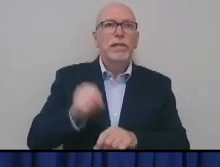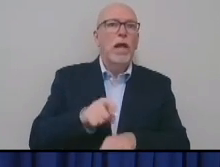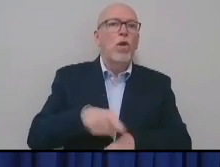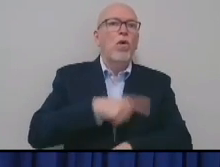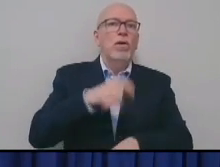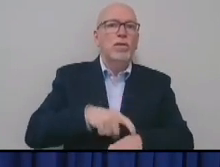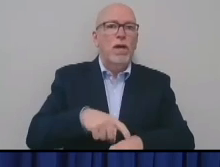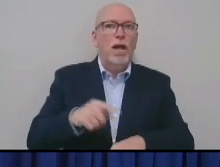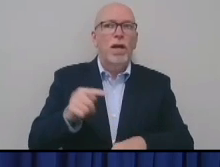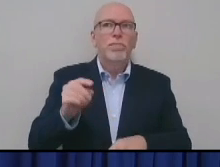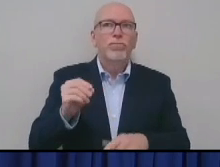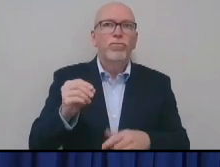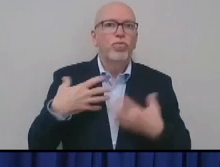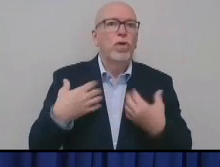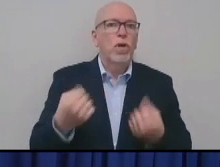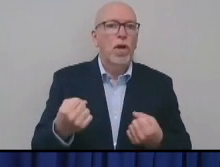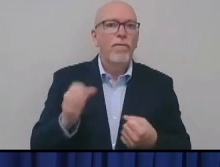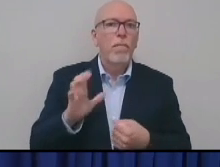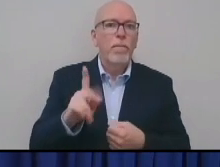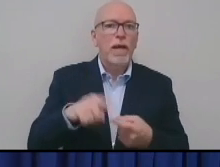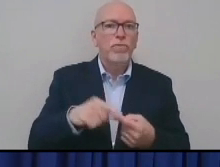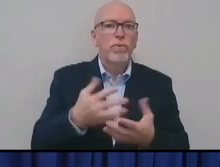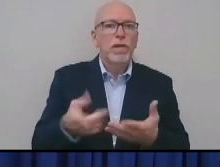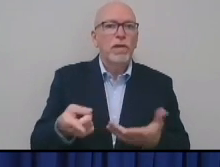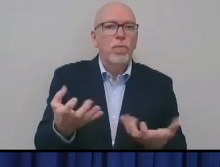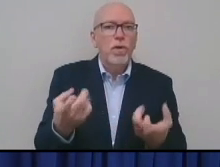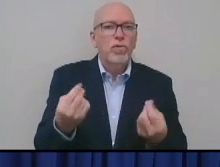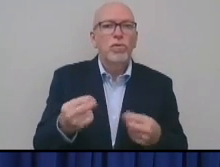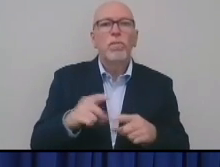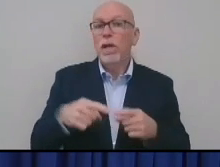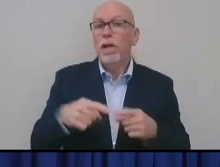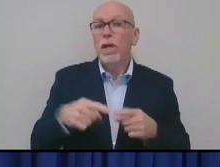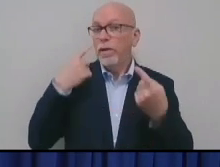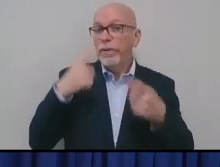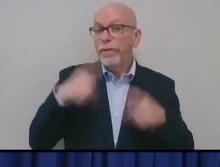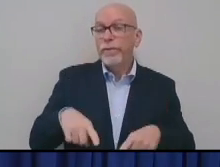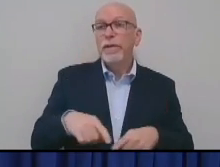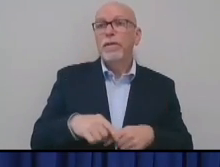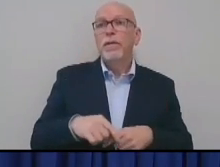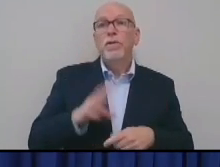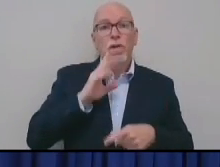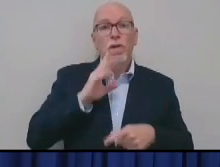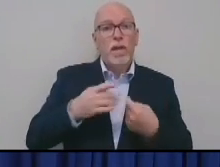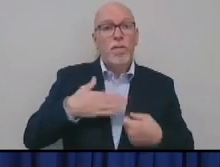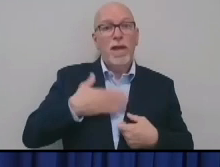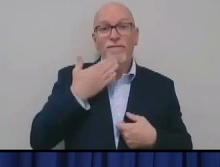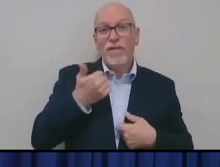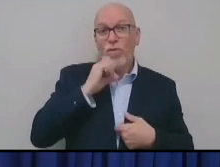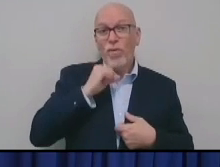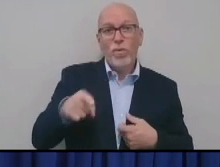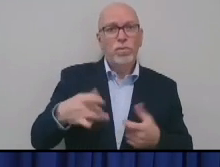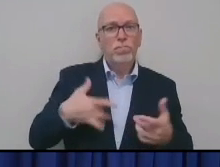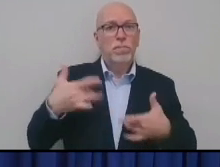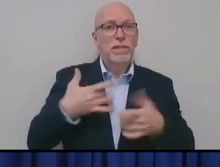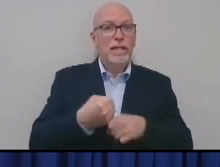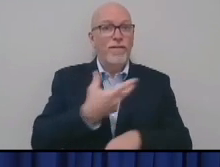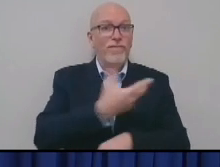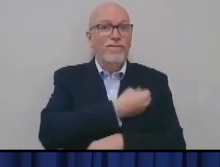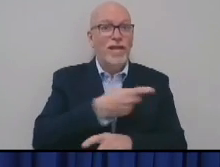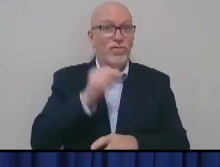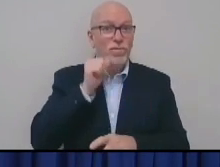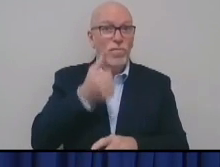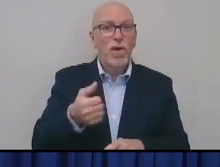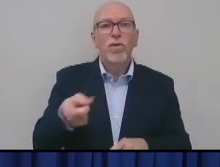to recover and return to the things that they want to do. But I agree. I mean, to talk about my 15-year-old who's so excited about getting vaccinated tomorrow, she's had a